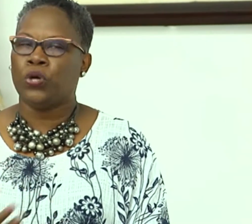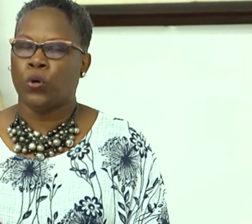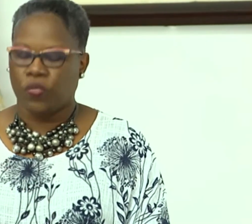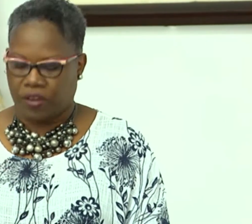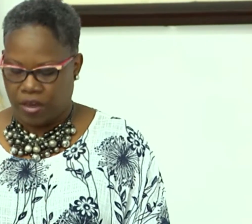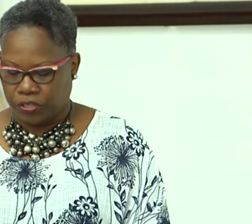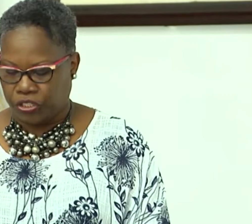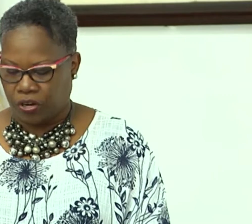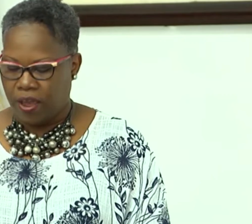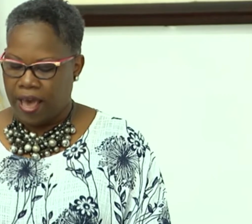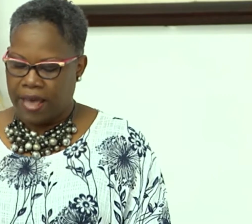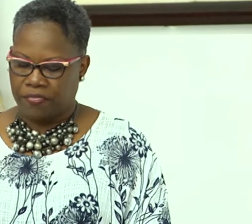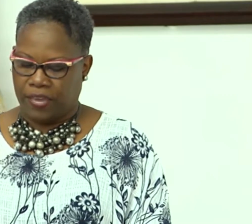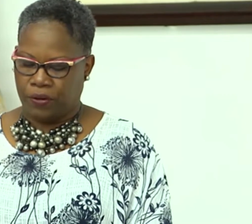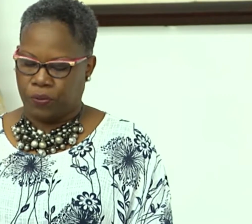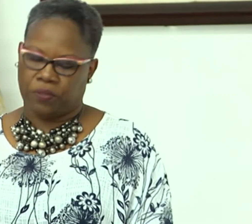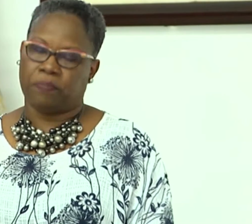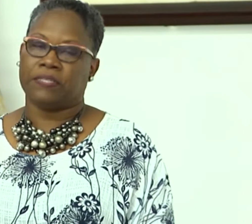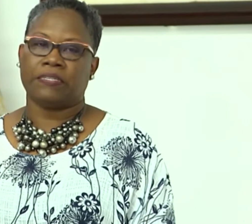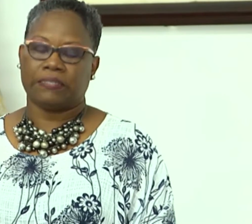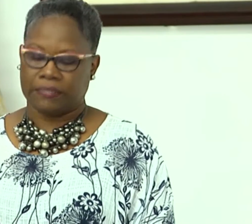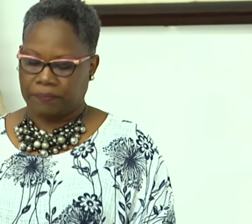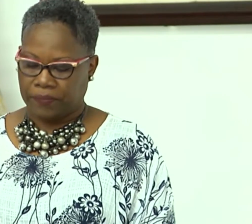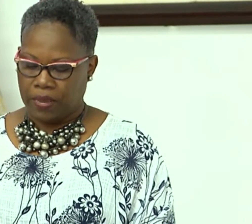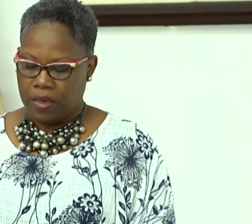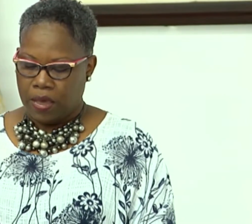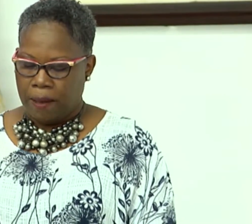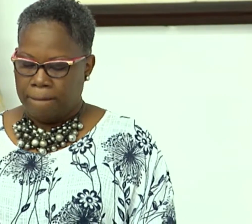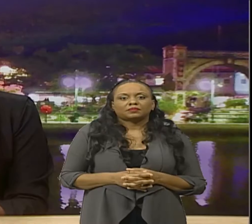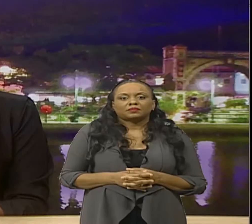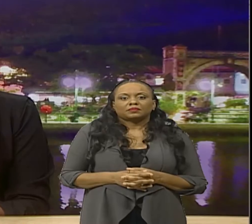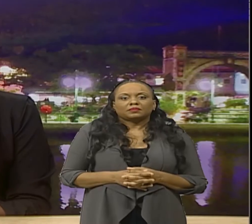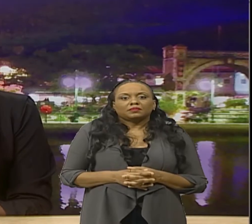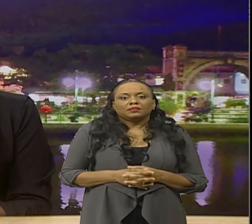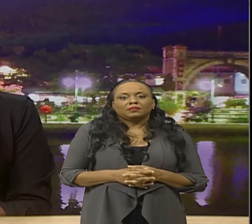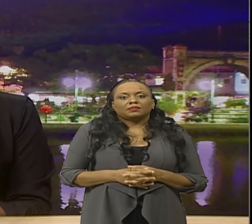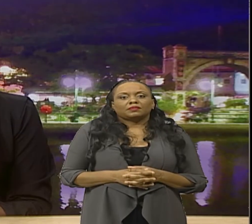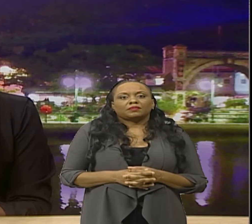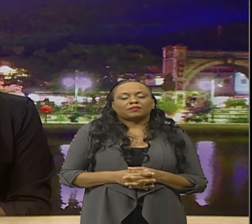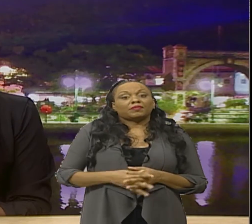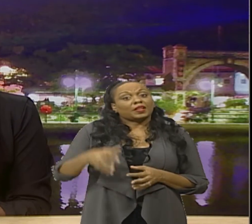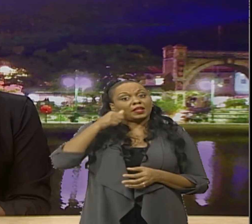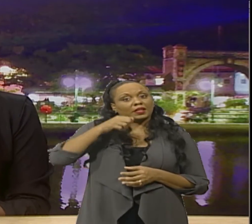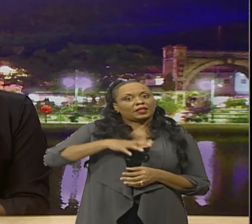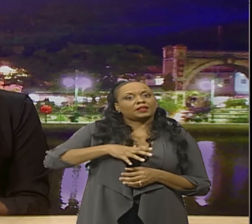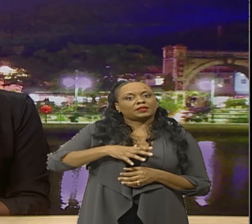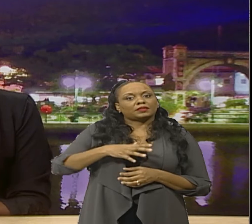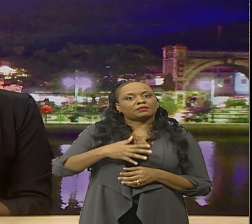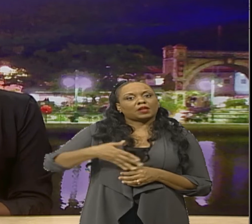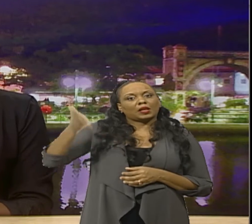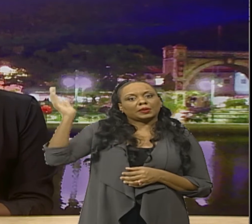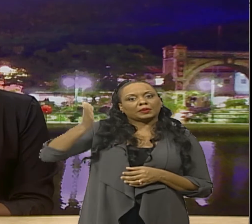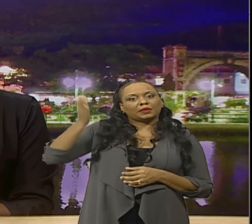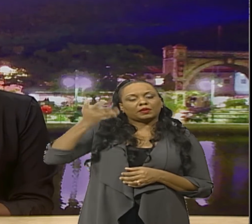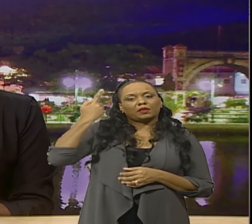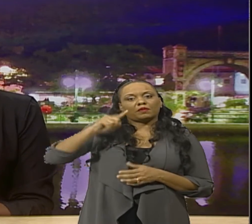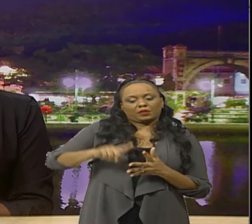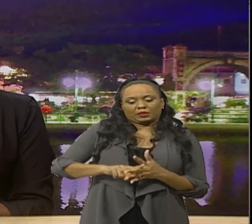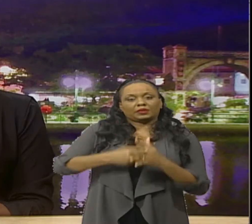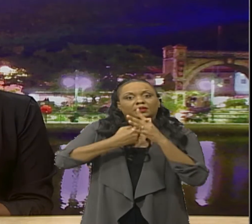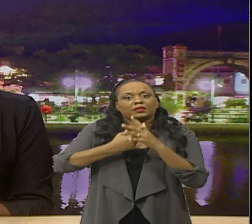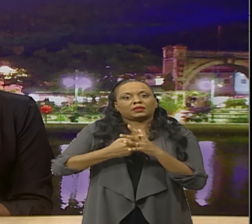they know the culture and they know the business. Well, Ms. Adamson's remarks came at the launch of